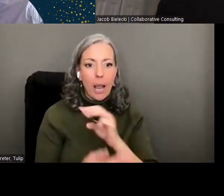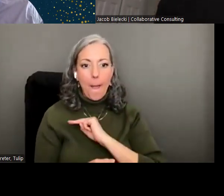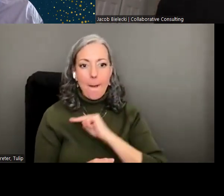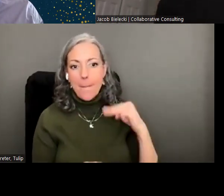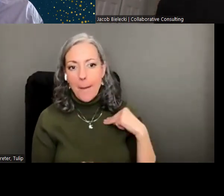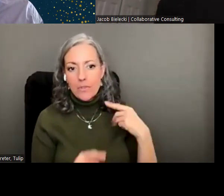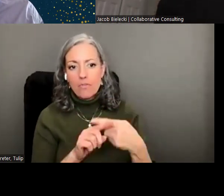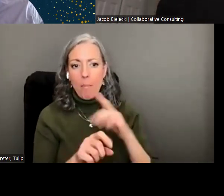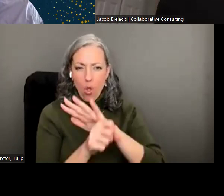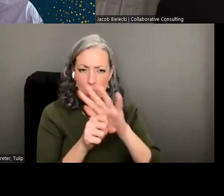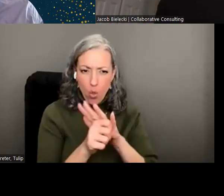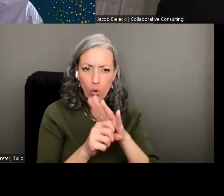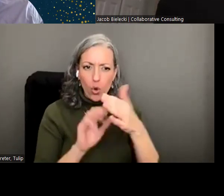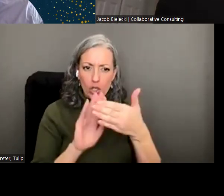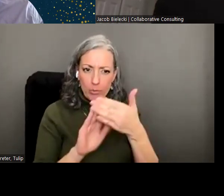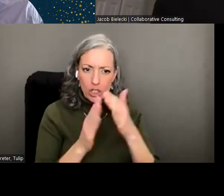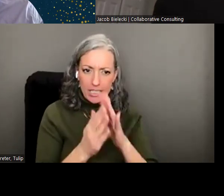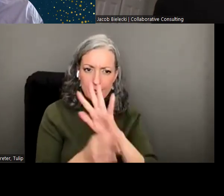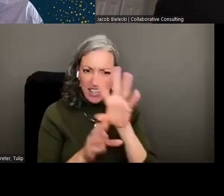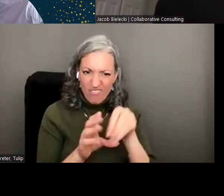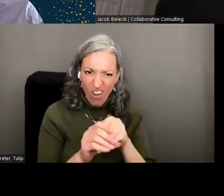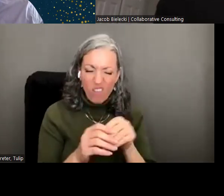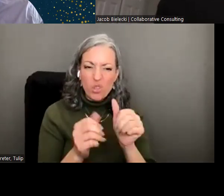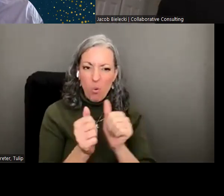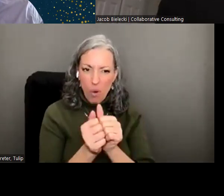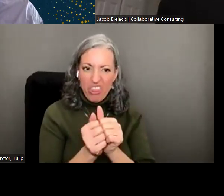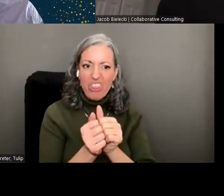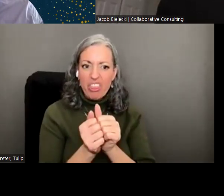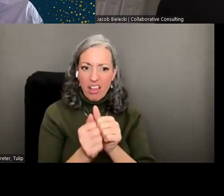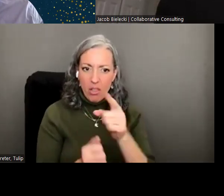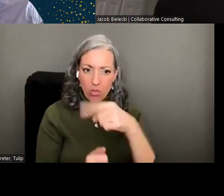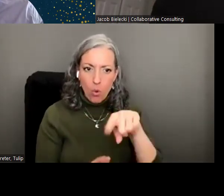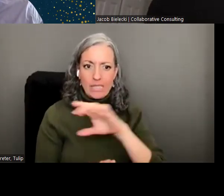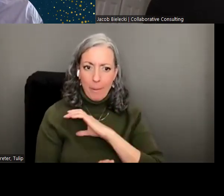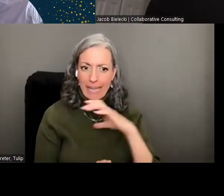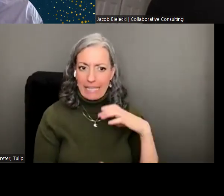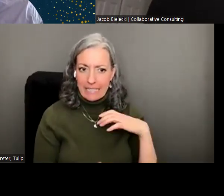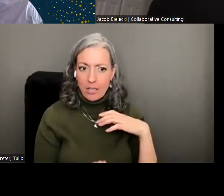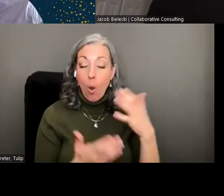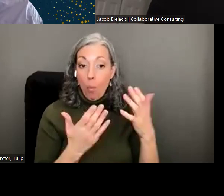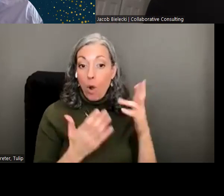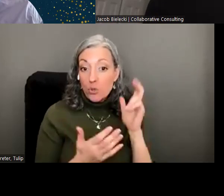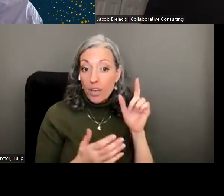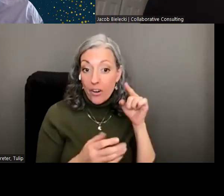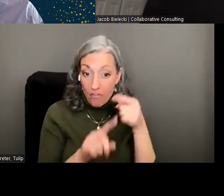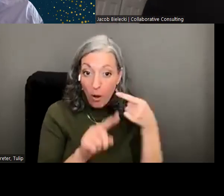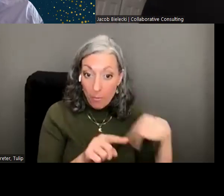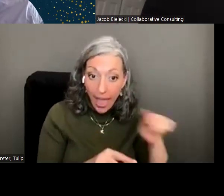local communities to be on those boards so those voices don't go unrepresented? Thank you so much.